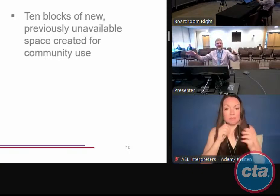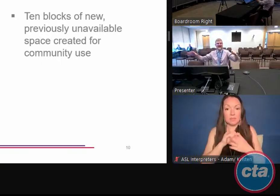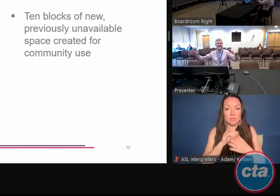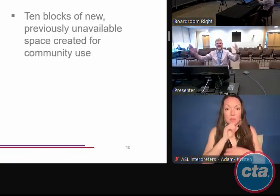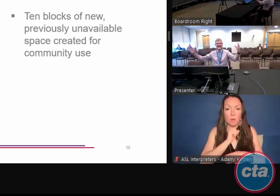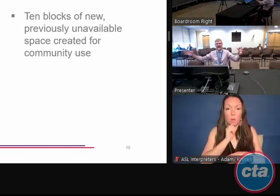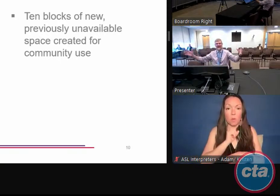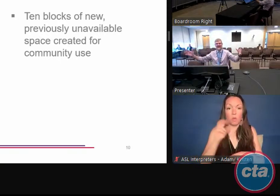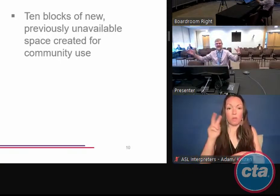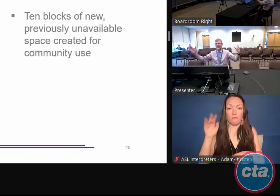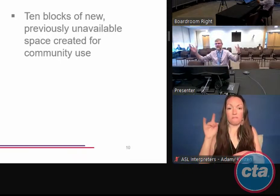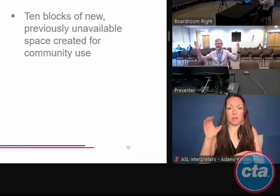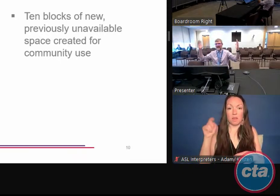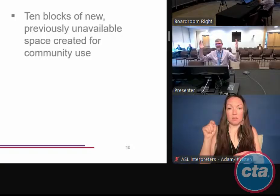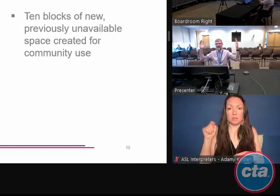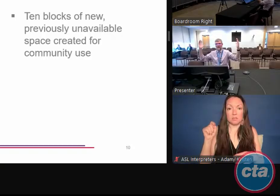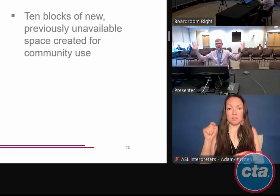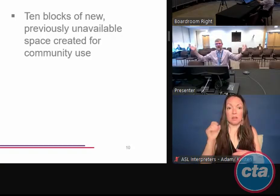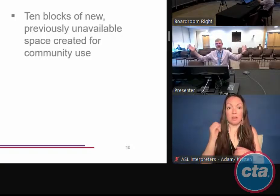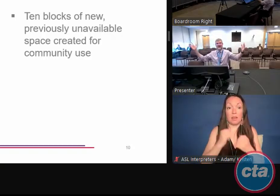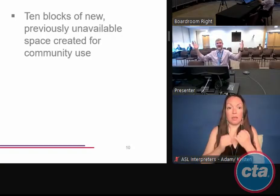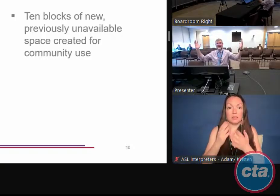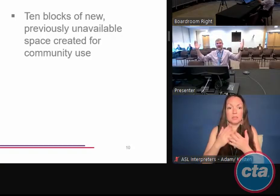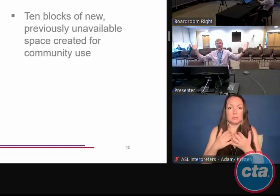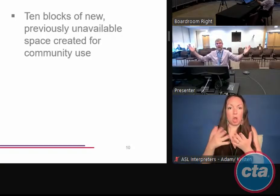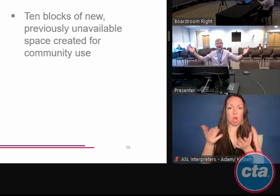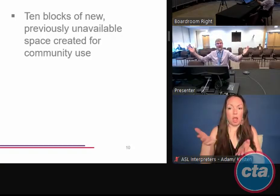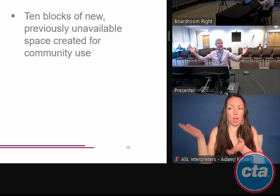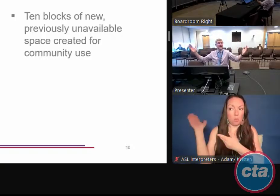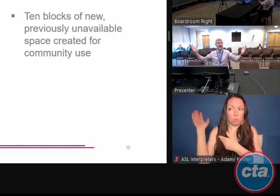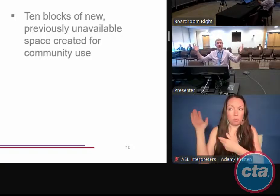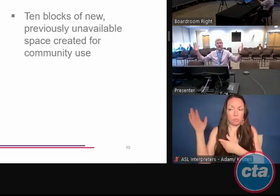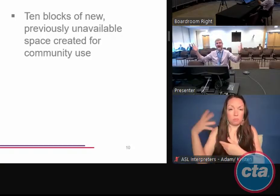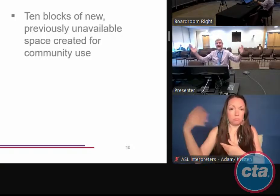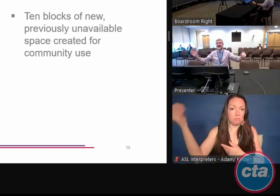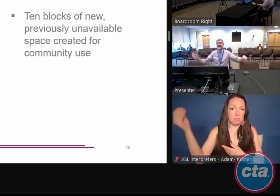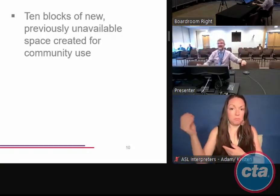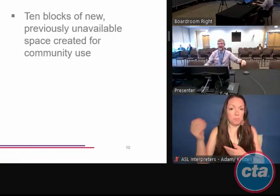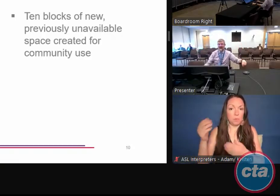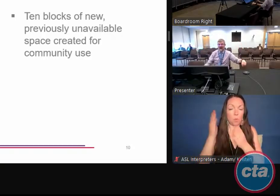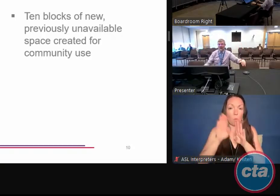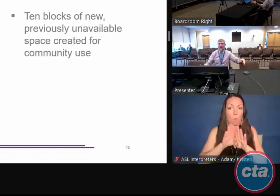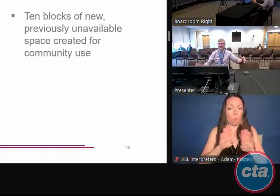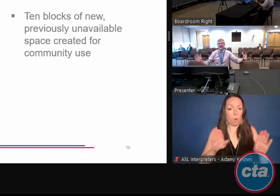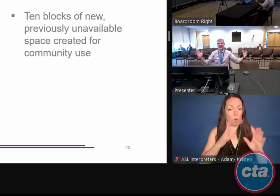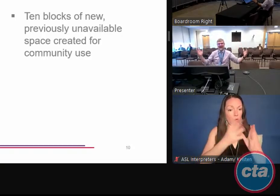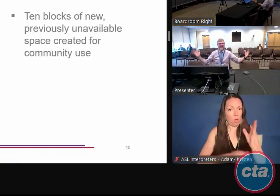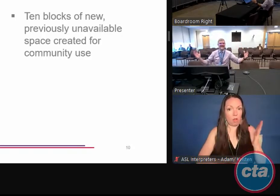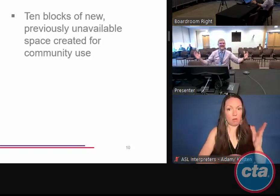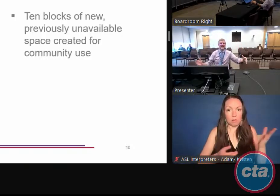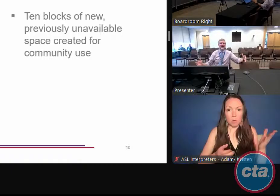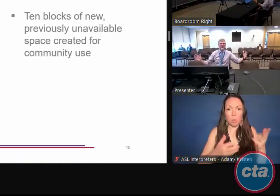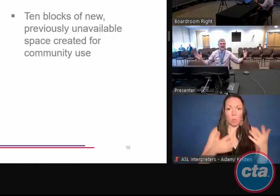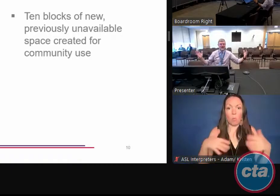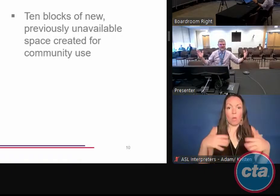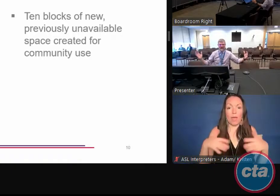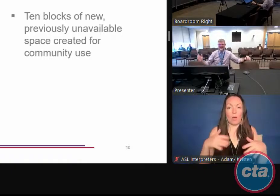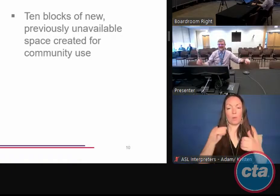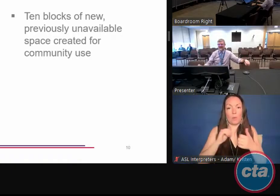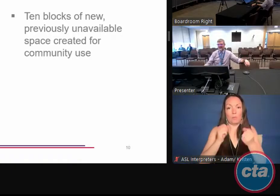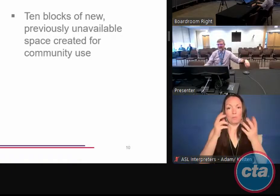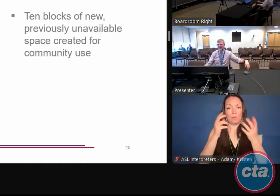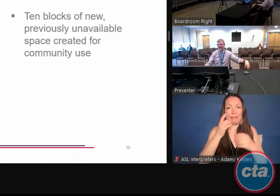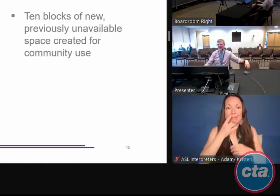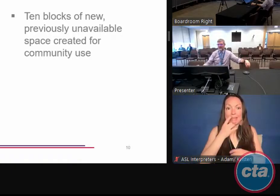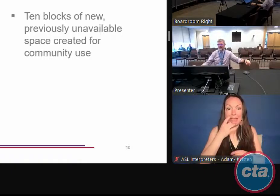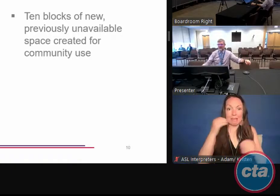on the last piece of viaduct and just had the wall gone. You had that all open and it was like, oh my God, how much light is here? How much space is